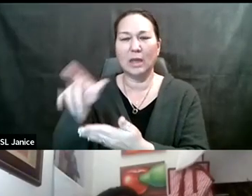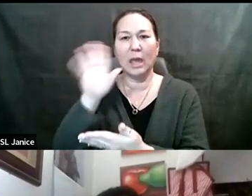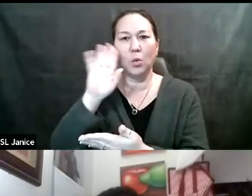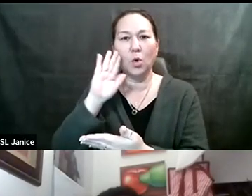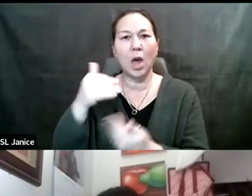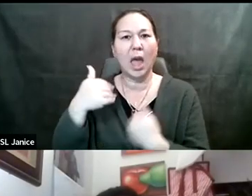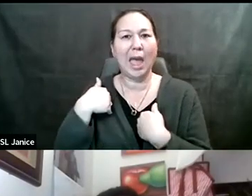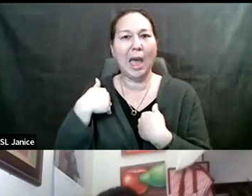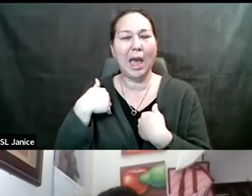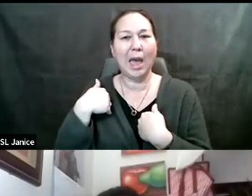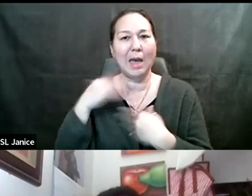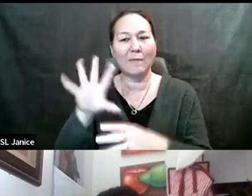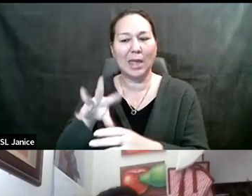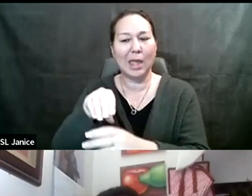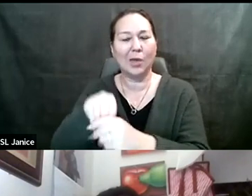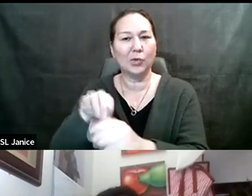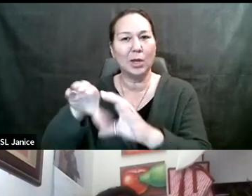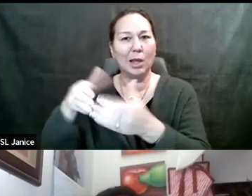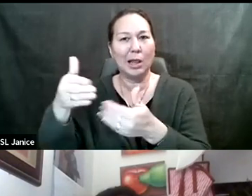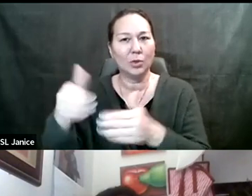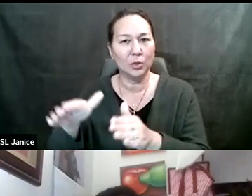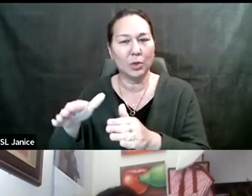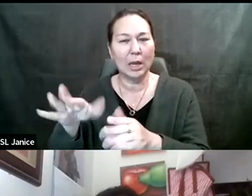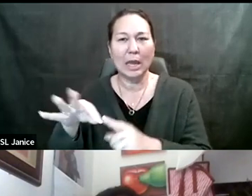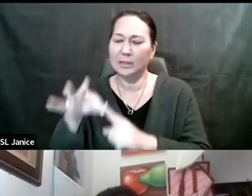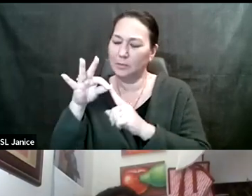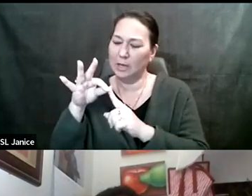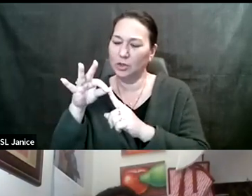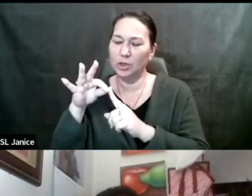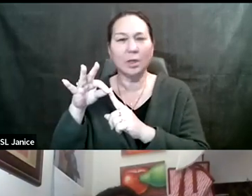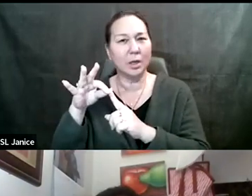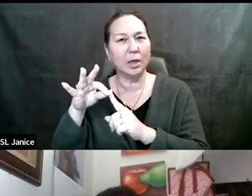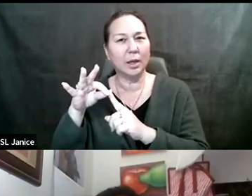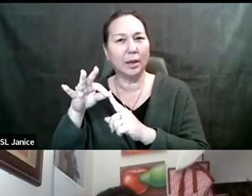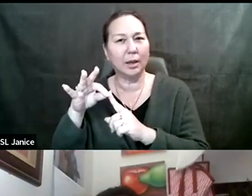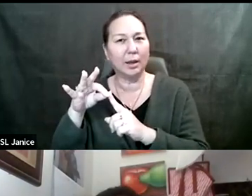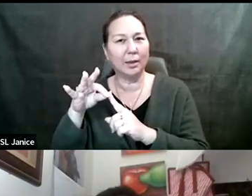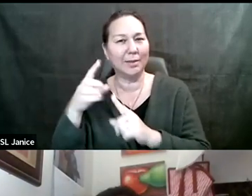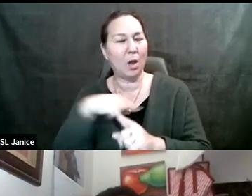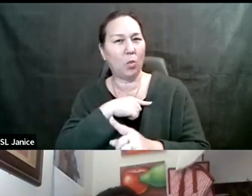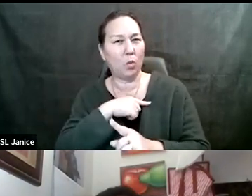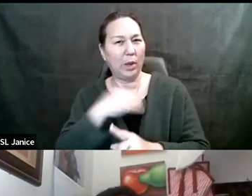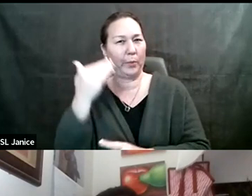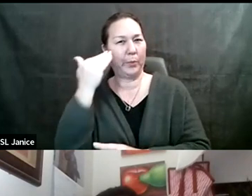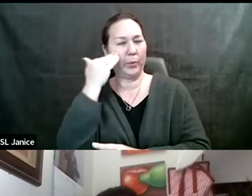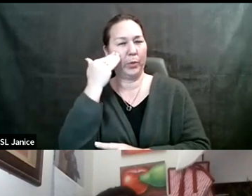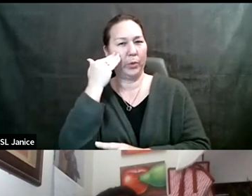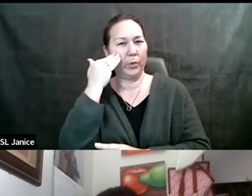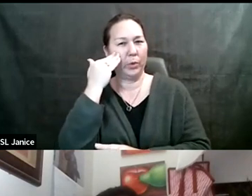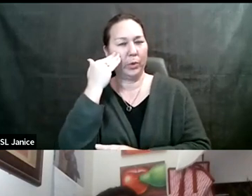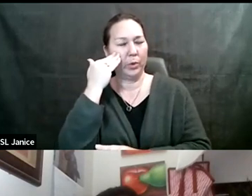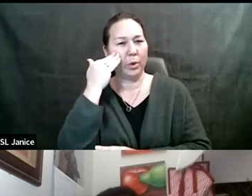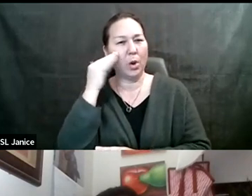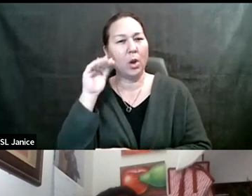classrooms especially taking into account that the district has said that